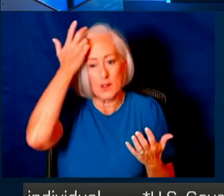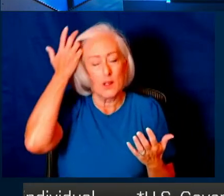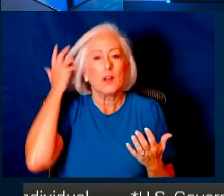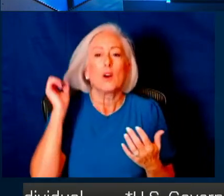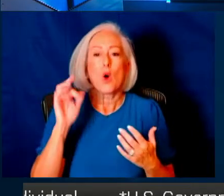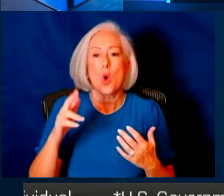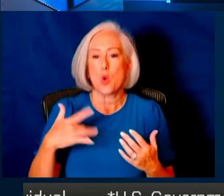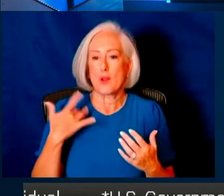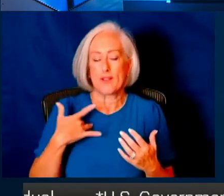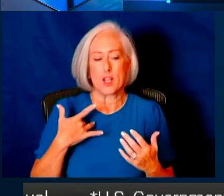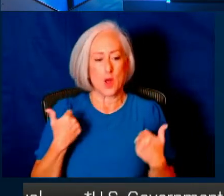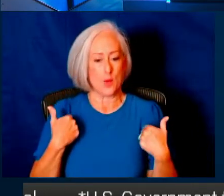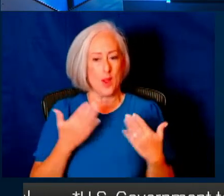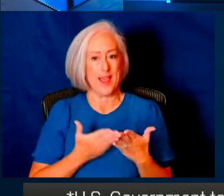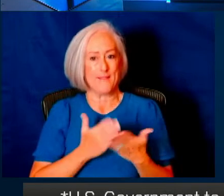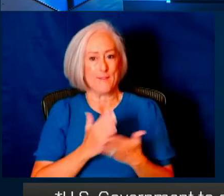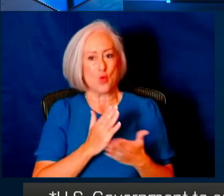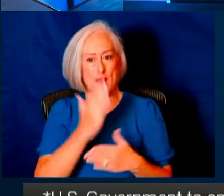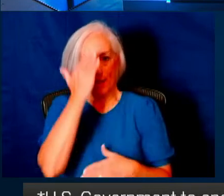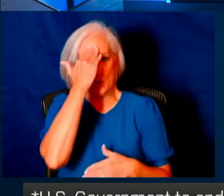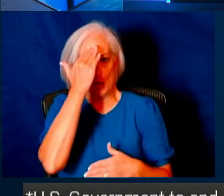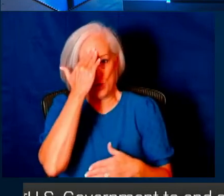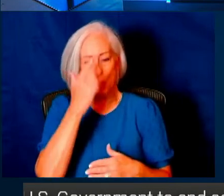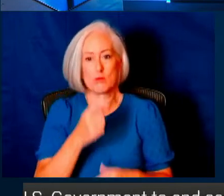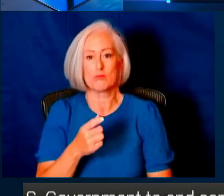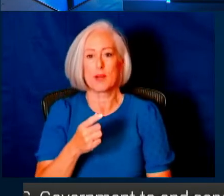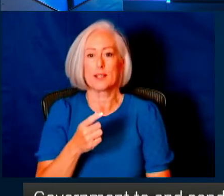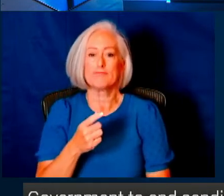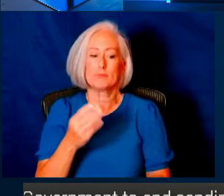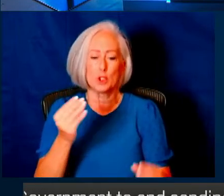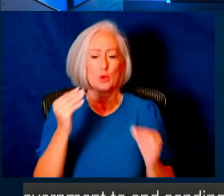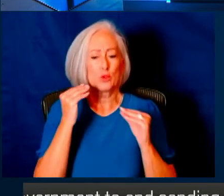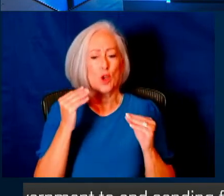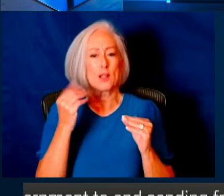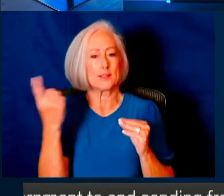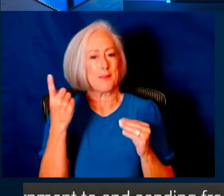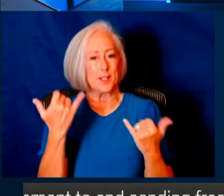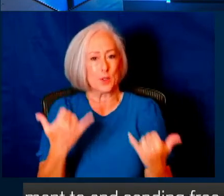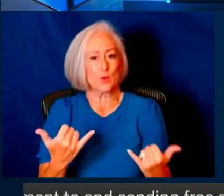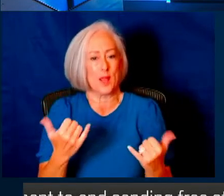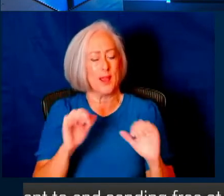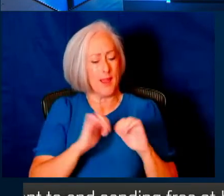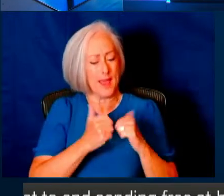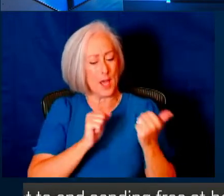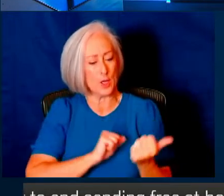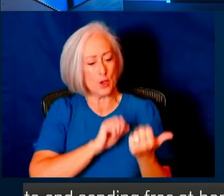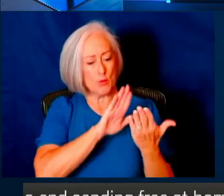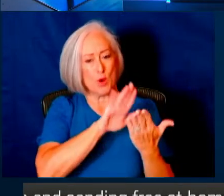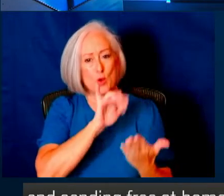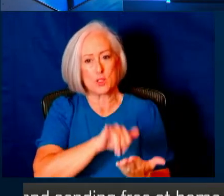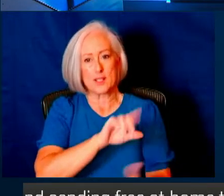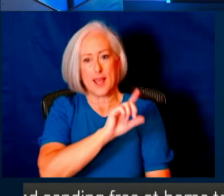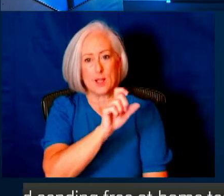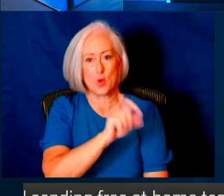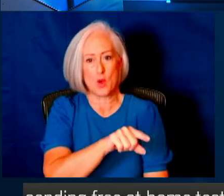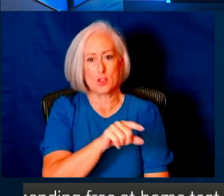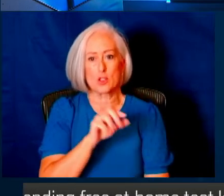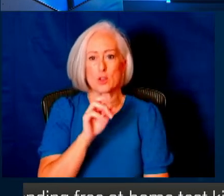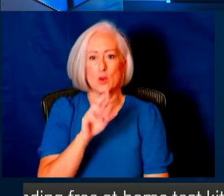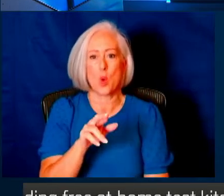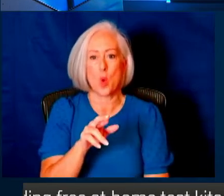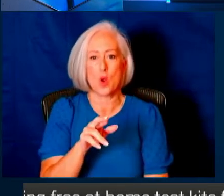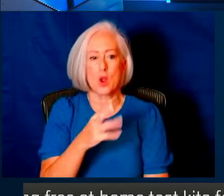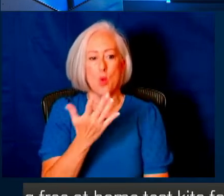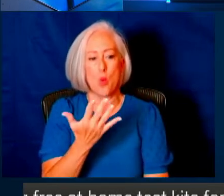some right to know, but I think you've taught us something here today. So how do you approach that question, or do you not, and wait for them